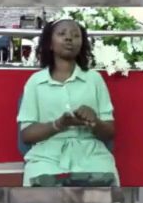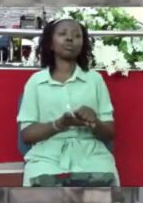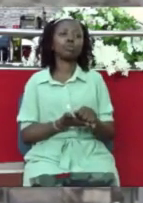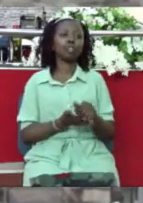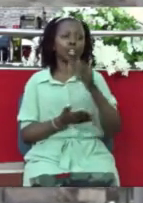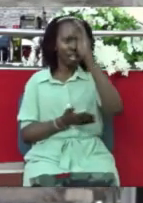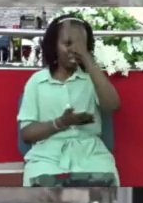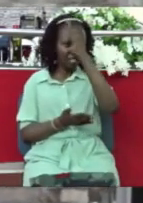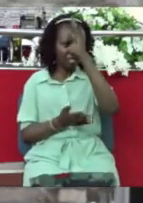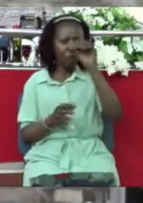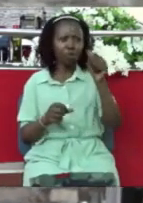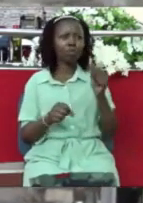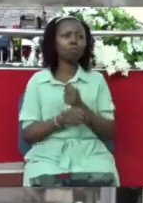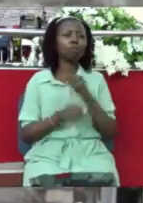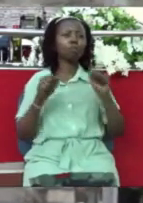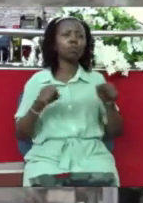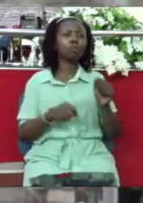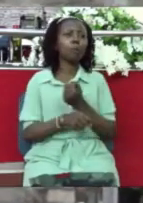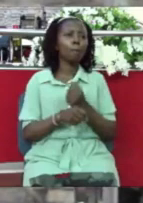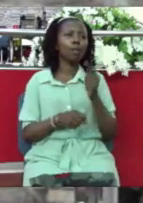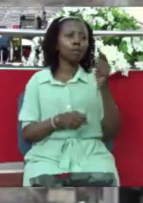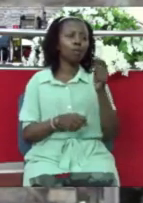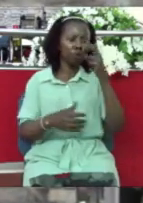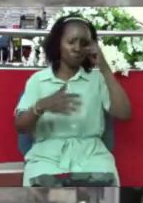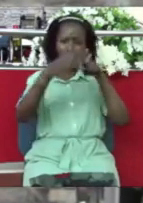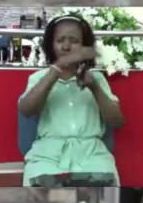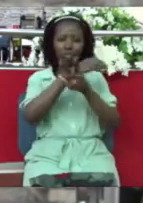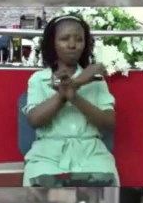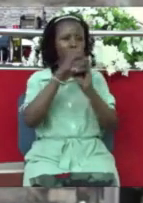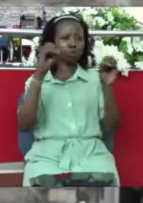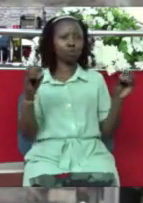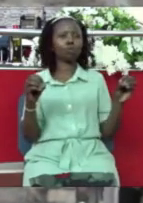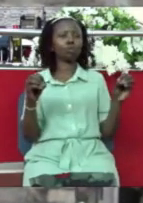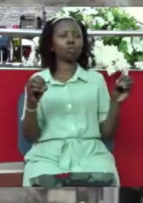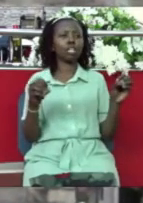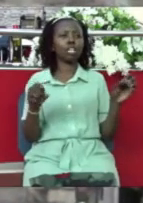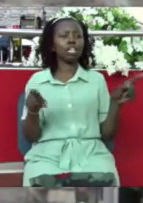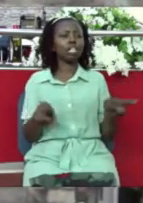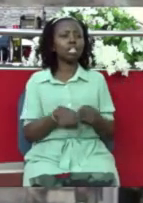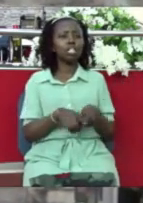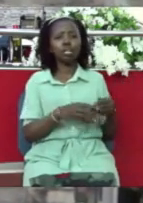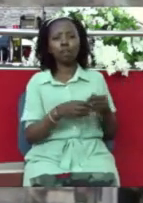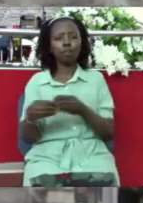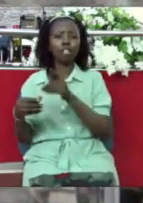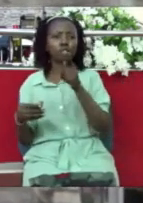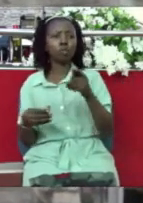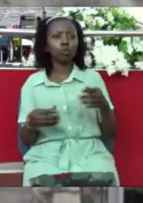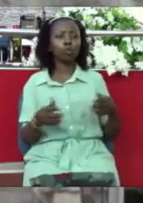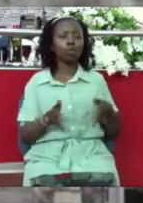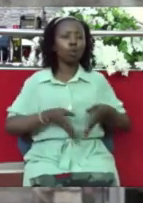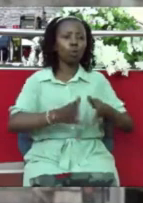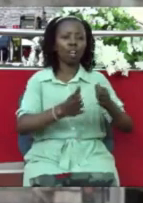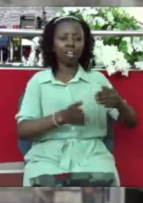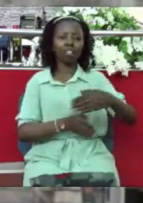can cloud your vision. Shaka inaweza kufanya usione vizuri. That doubt can lead you away from the path that God has set before you.